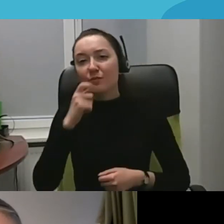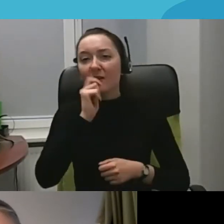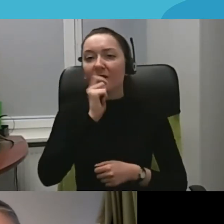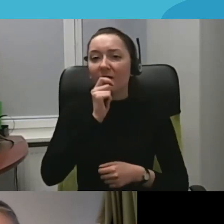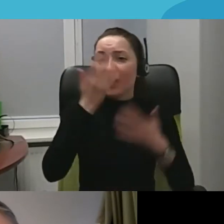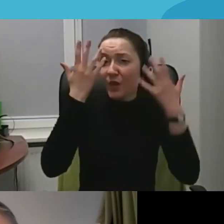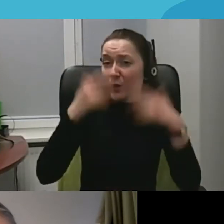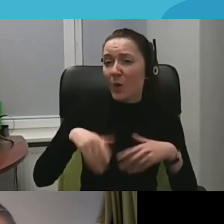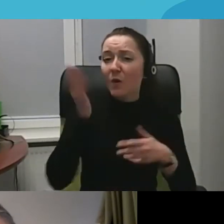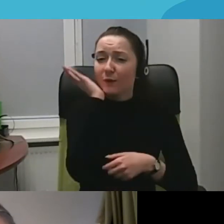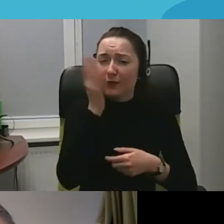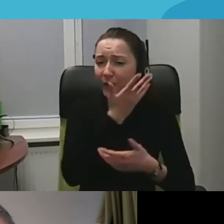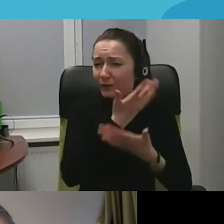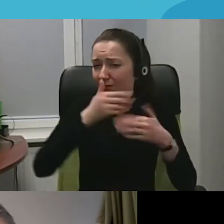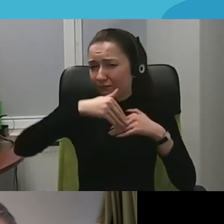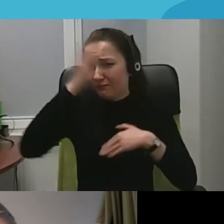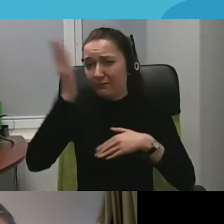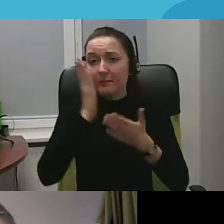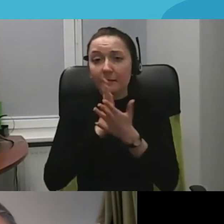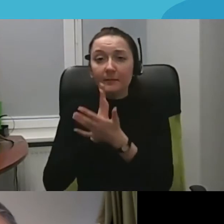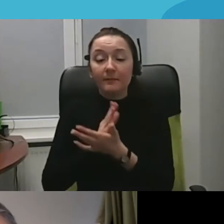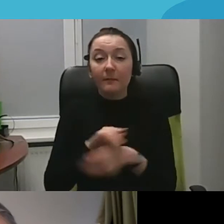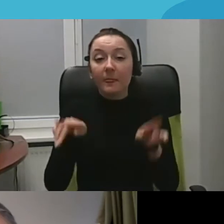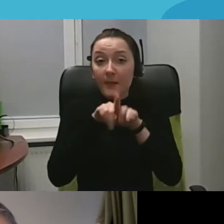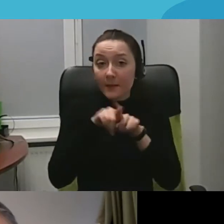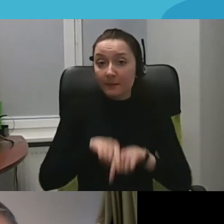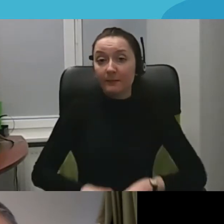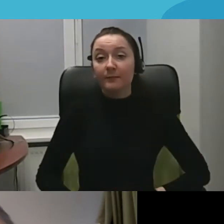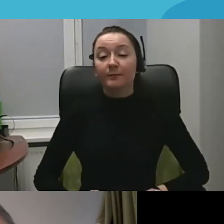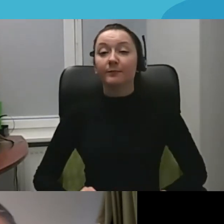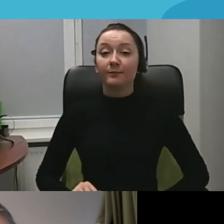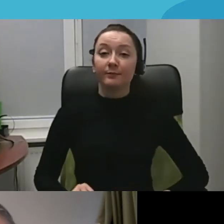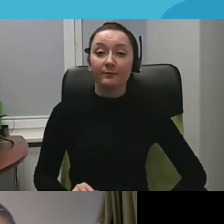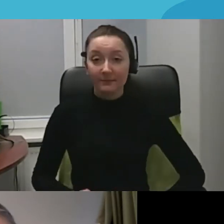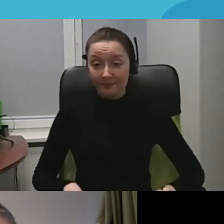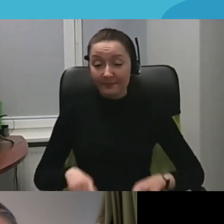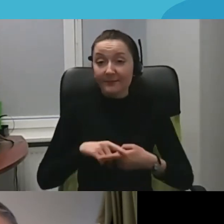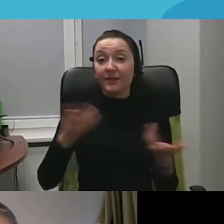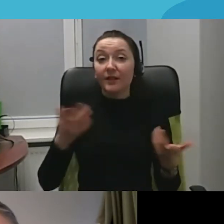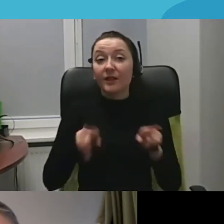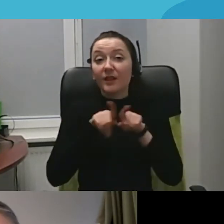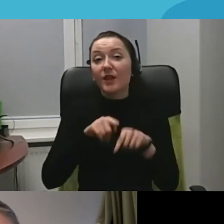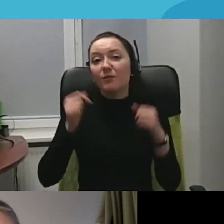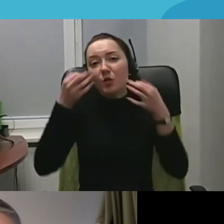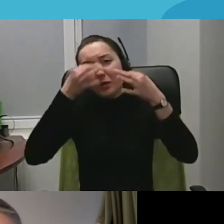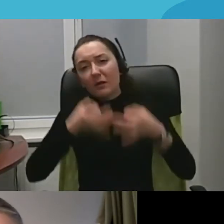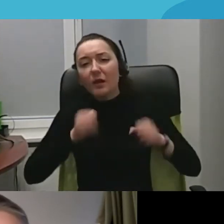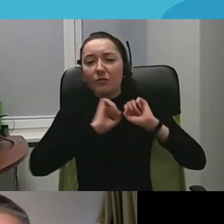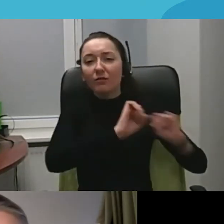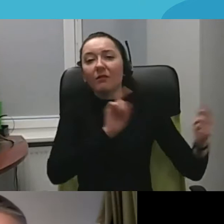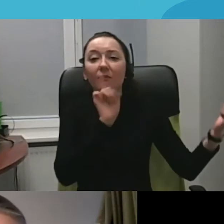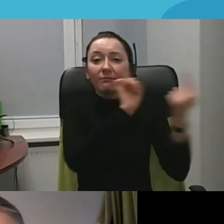mandate holder traditionally meets with human rights defenders and representatives of civil society organizations